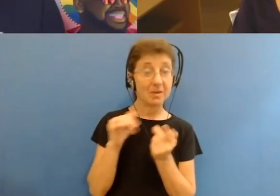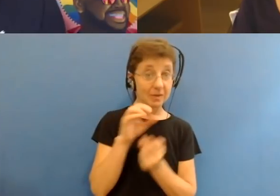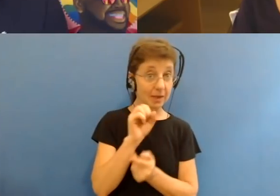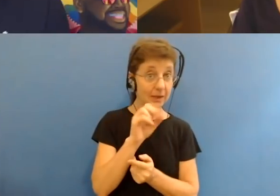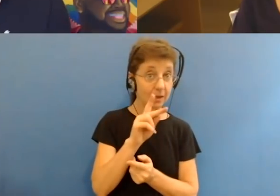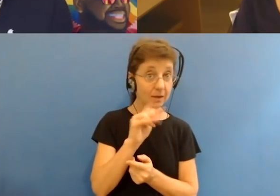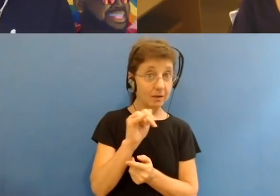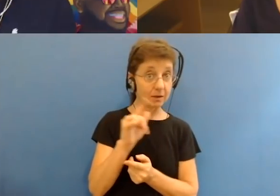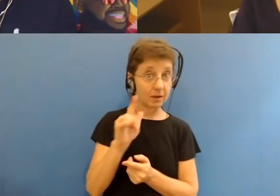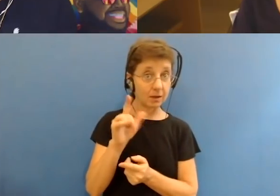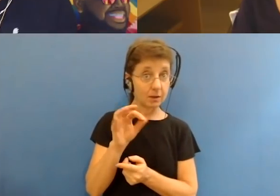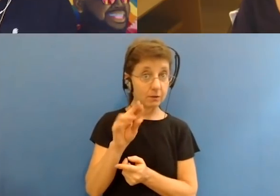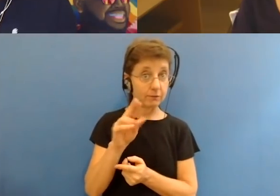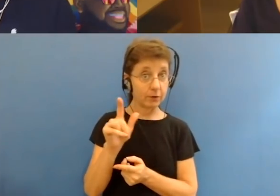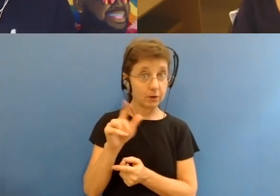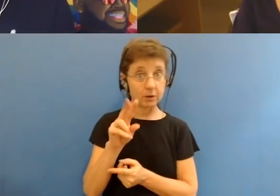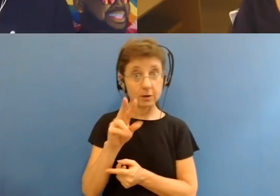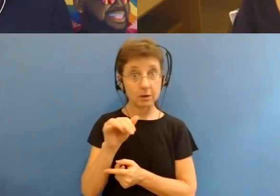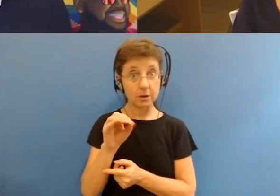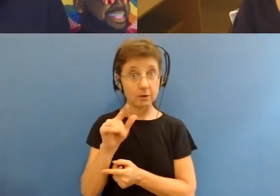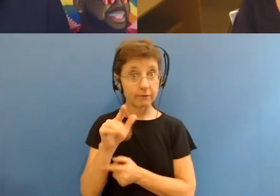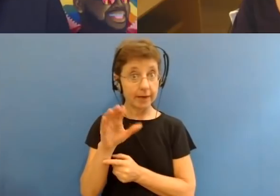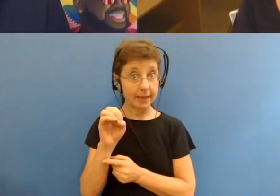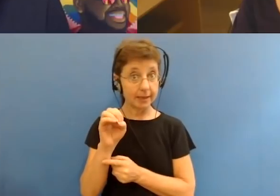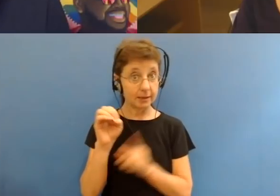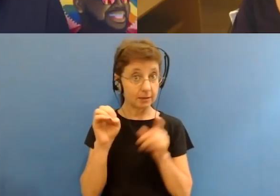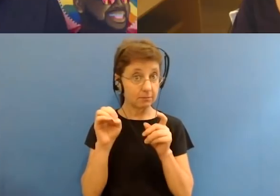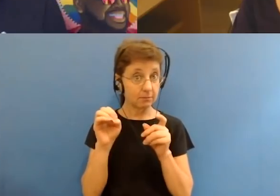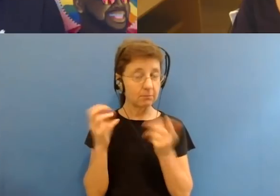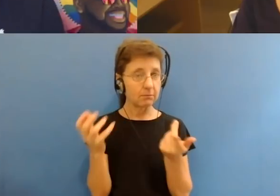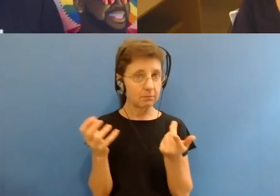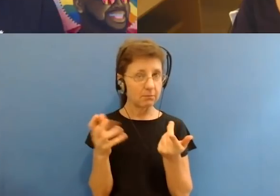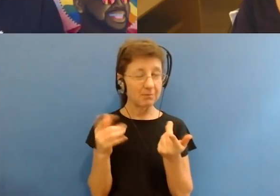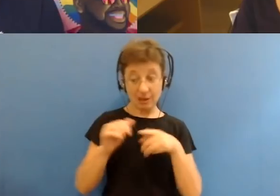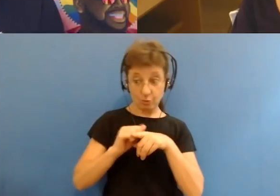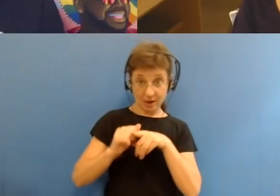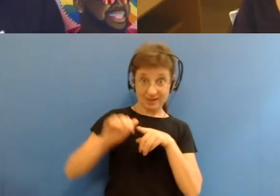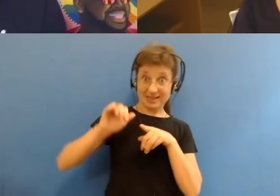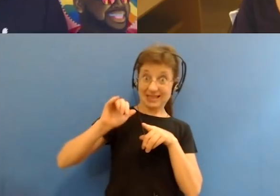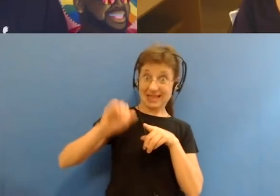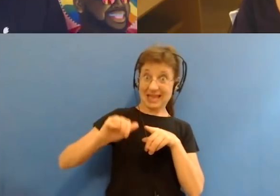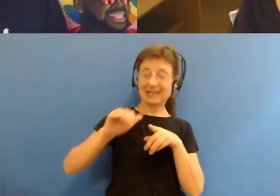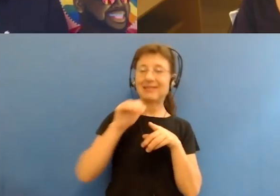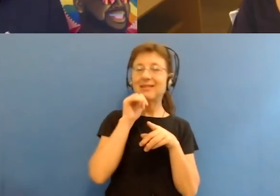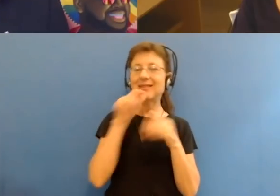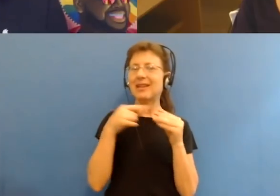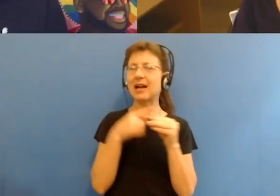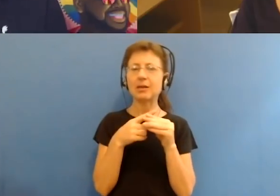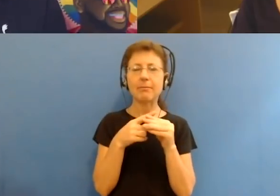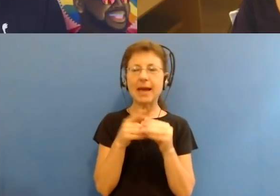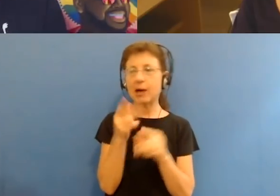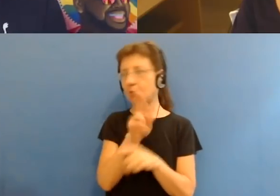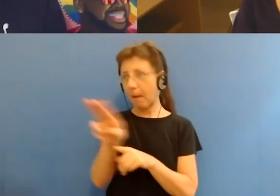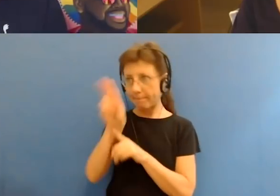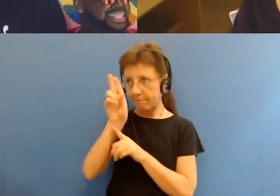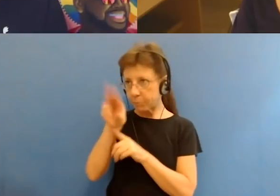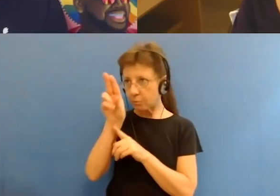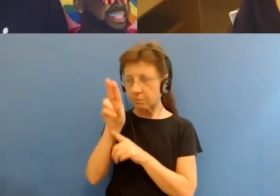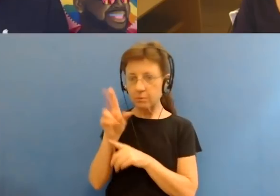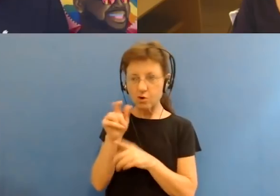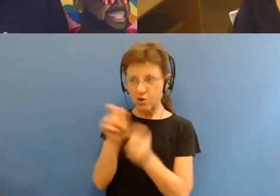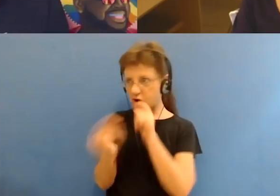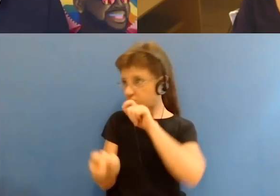violence and trying to practice a skillful violence, that's really not about getting back at someone. It's not